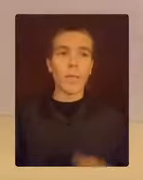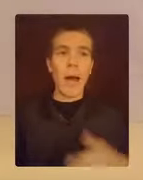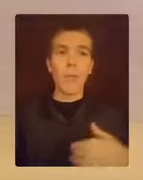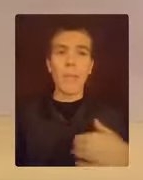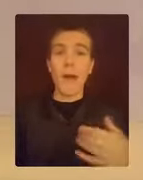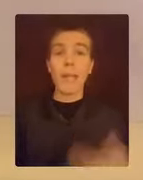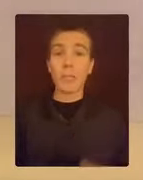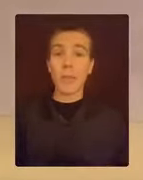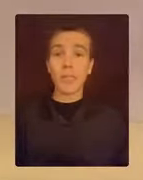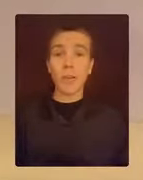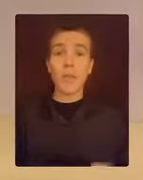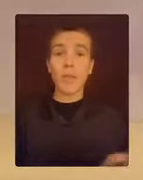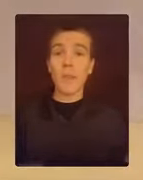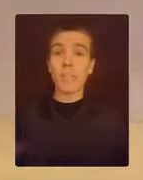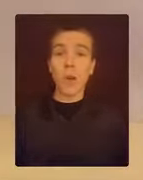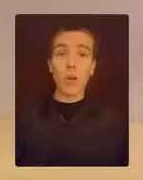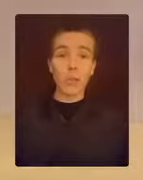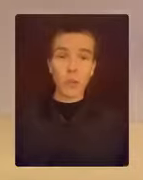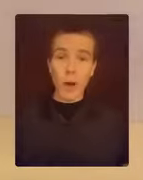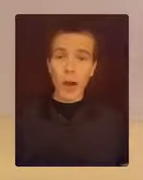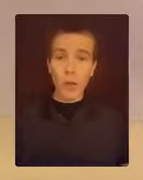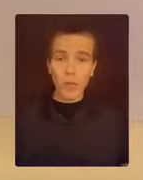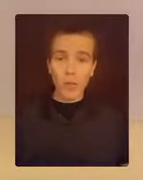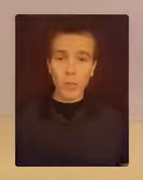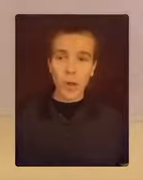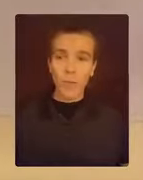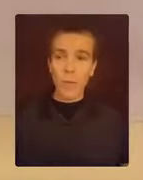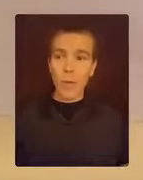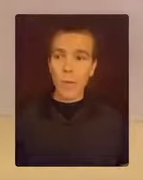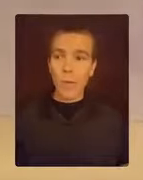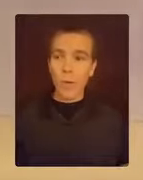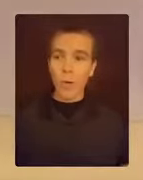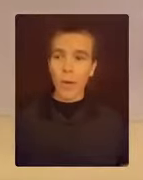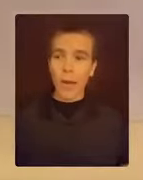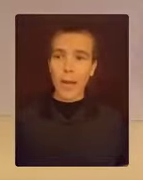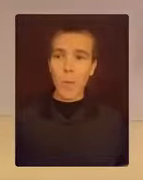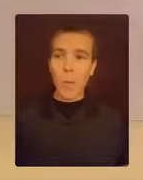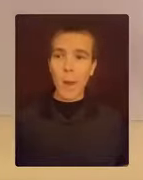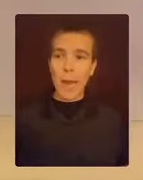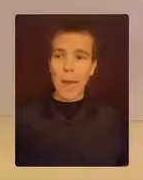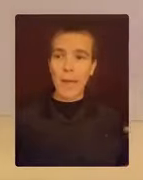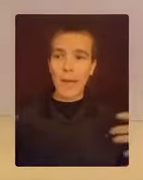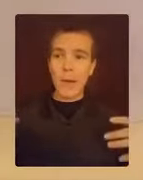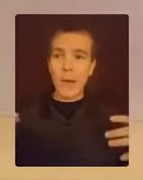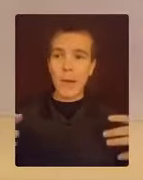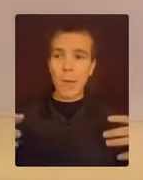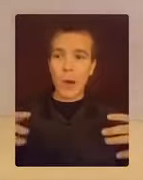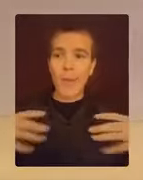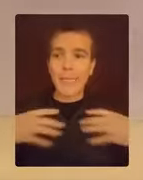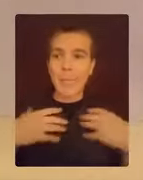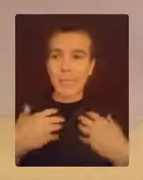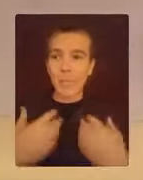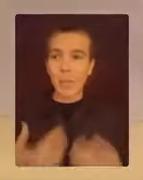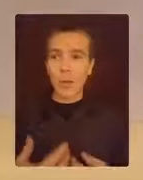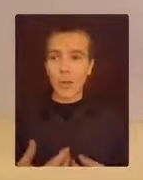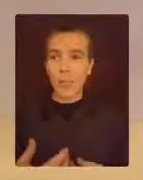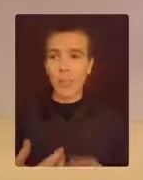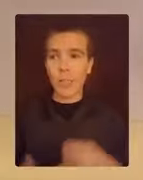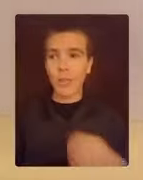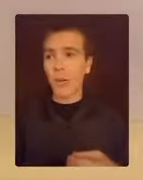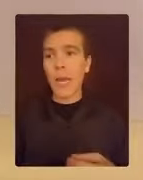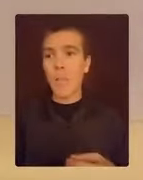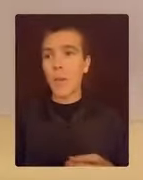Because I would imagine myself in these large crowds of people, and where I didn't experience,